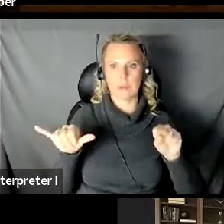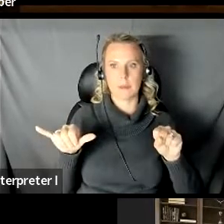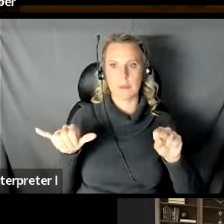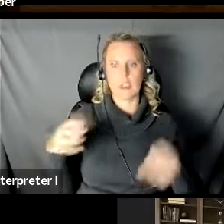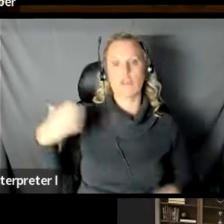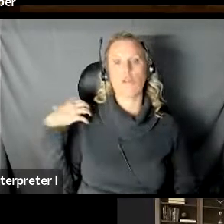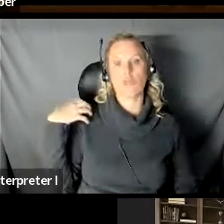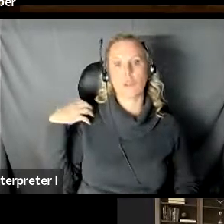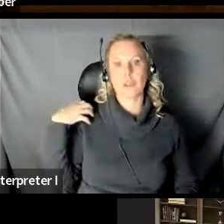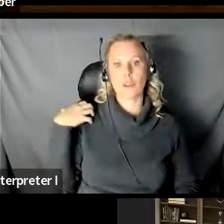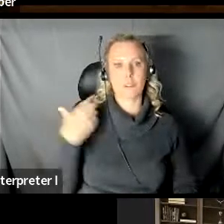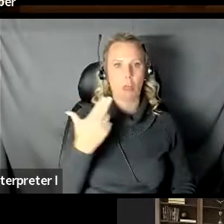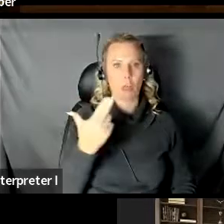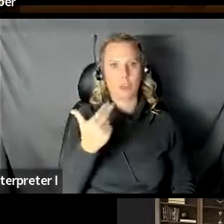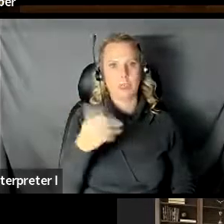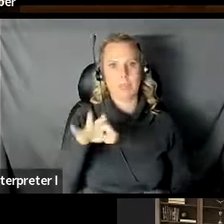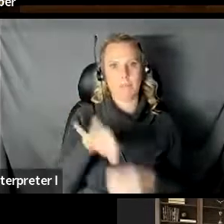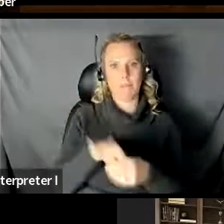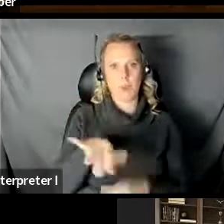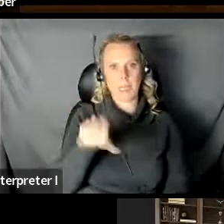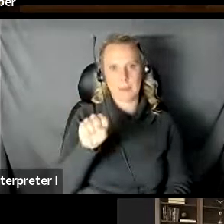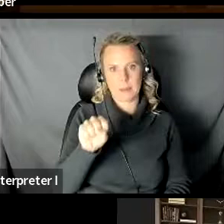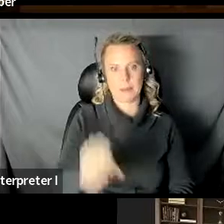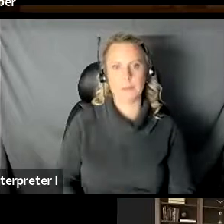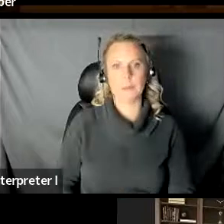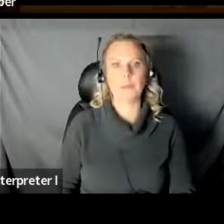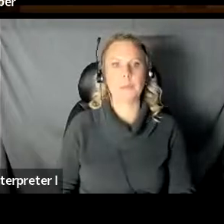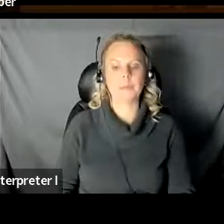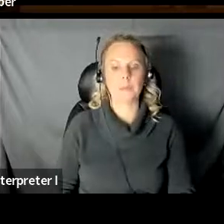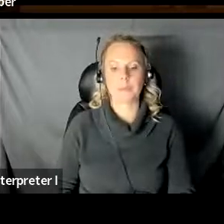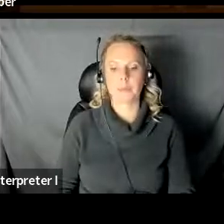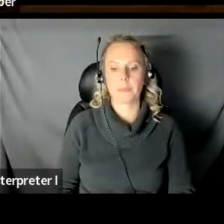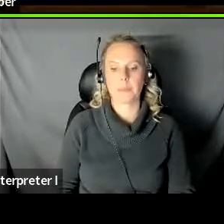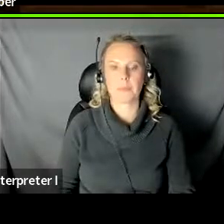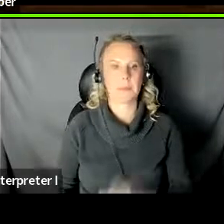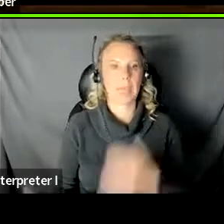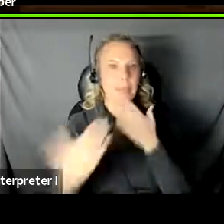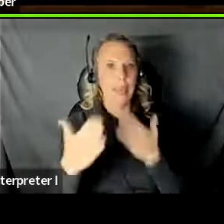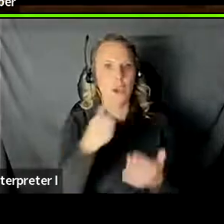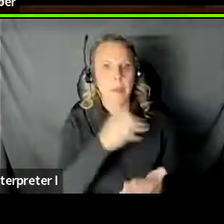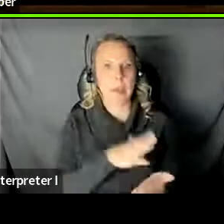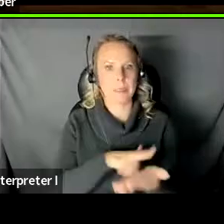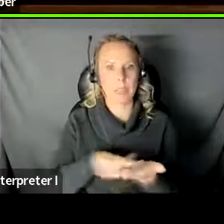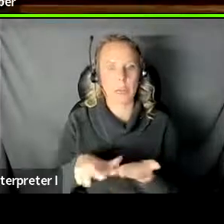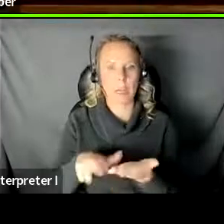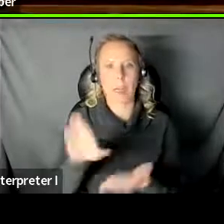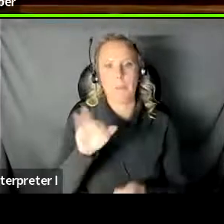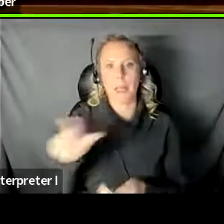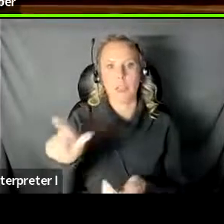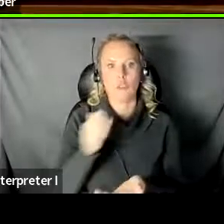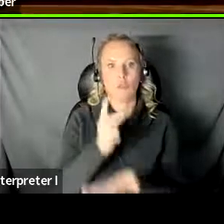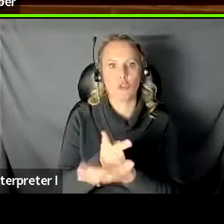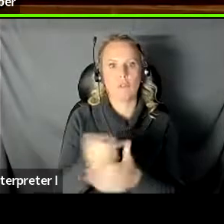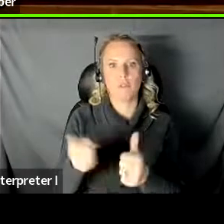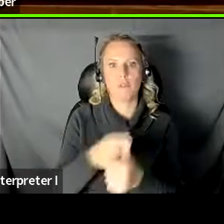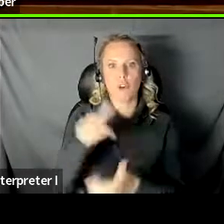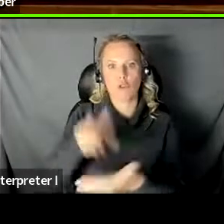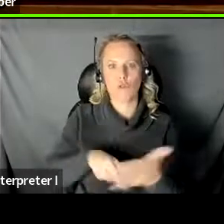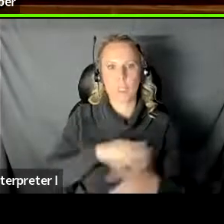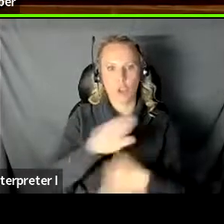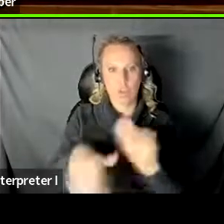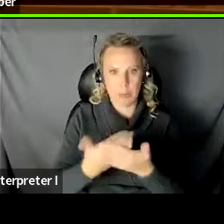Gray votes yes. Mr. Chairman, there are 13 yeses. Thank you, Madam Secretary. The bill is approved first reading